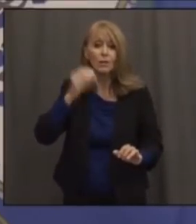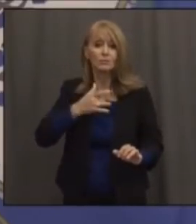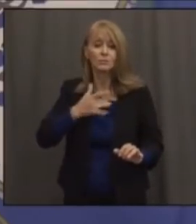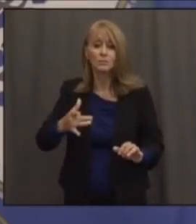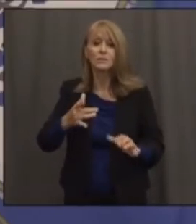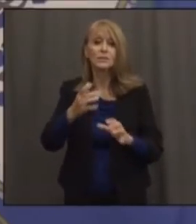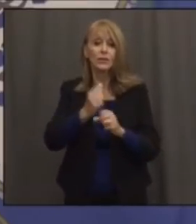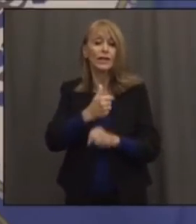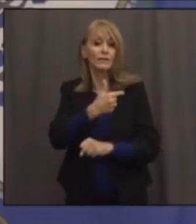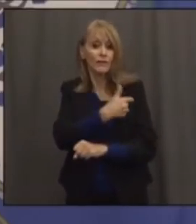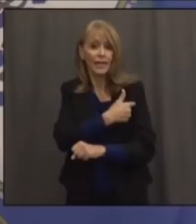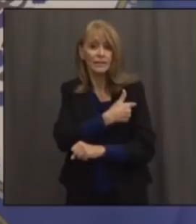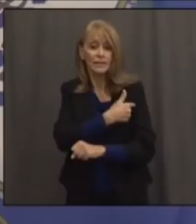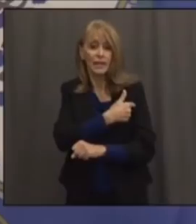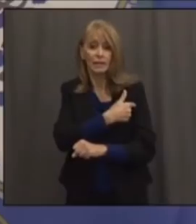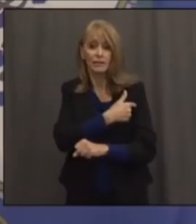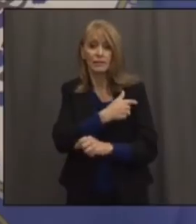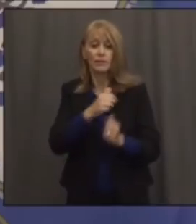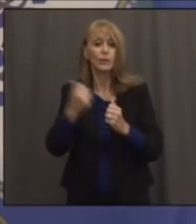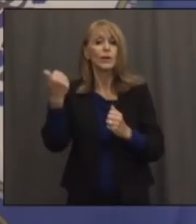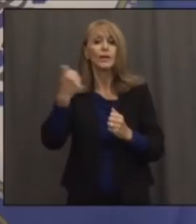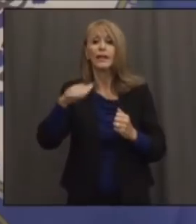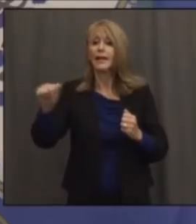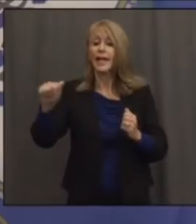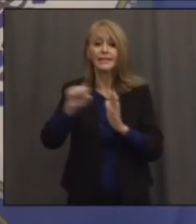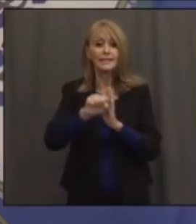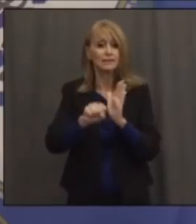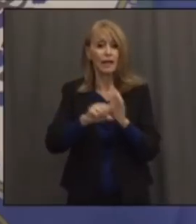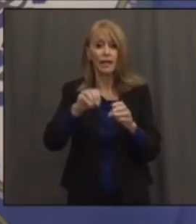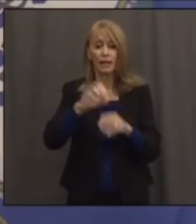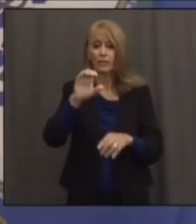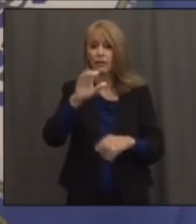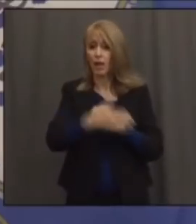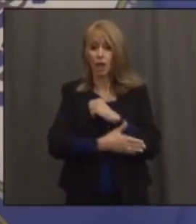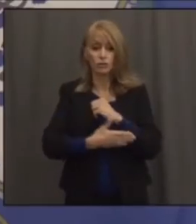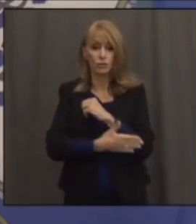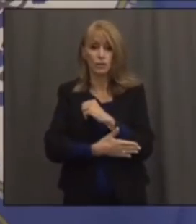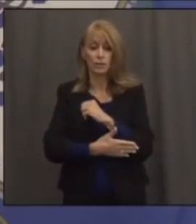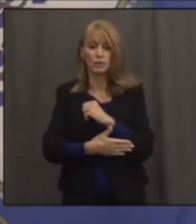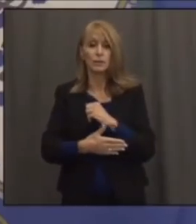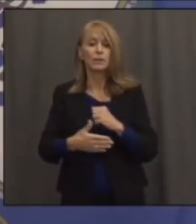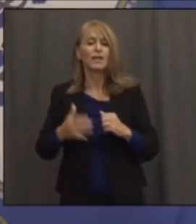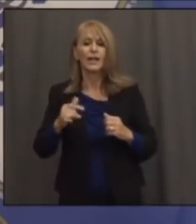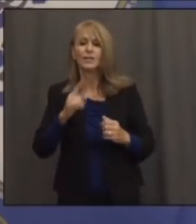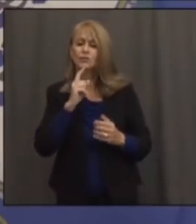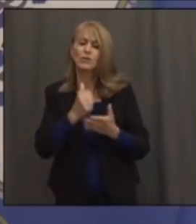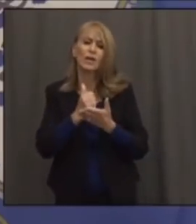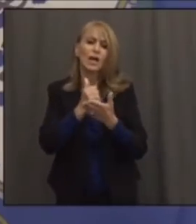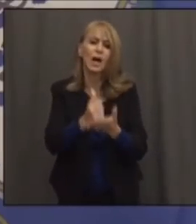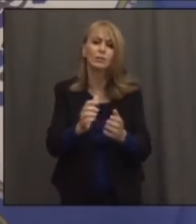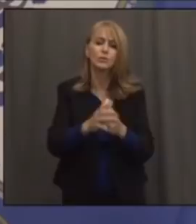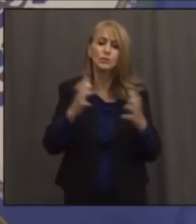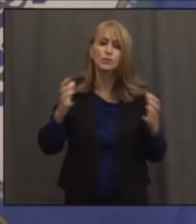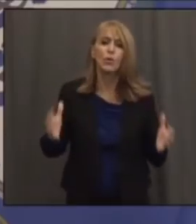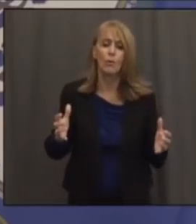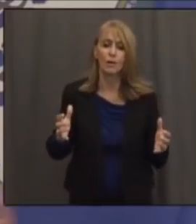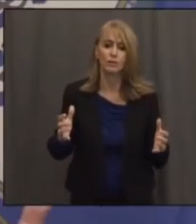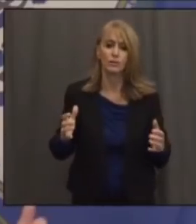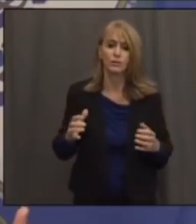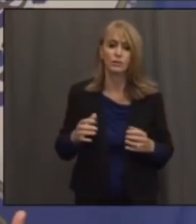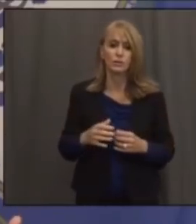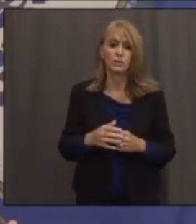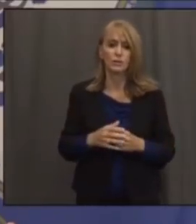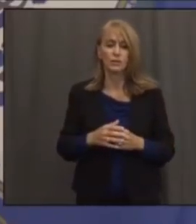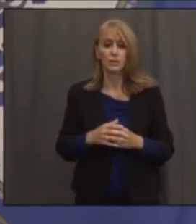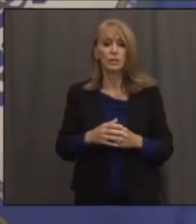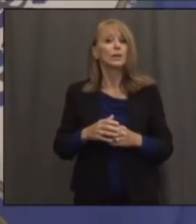get vaccinated than just about any state in the country. And that's making an enormous difference. We're not rolling out